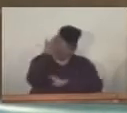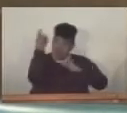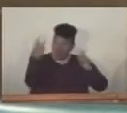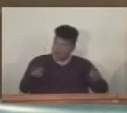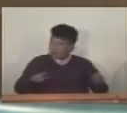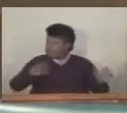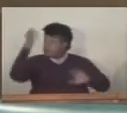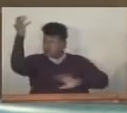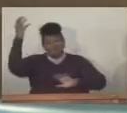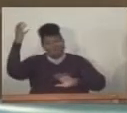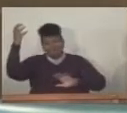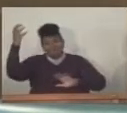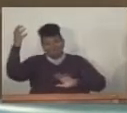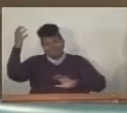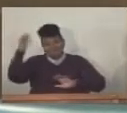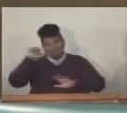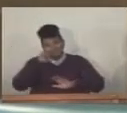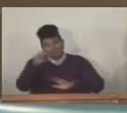We didn't.